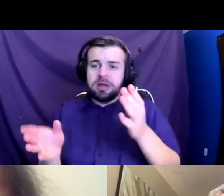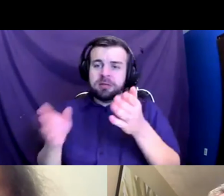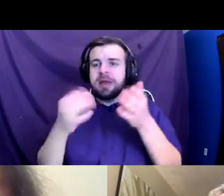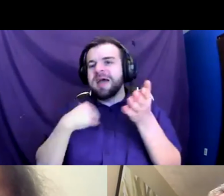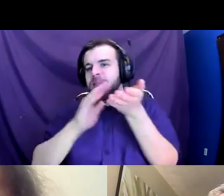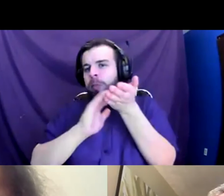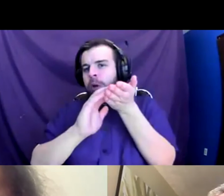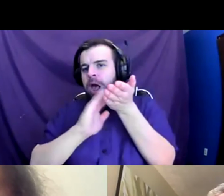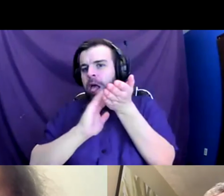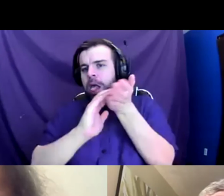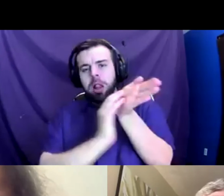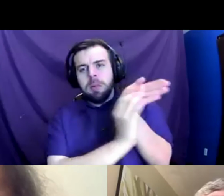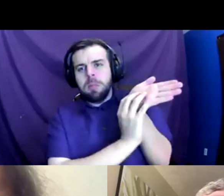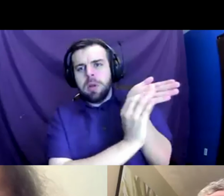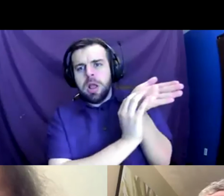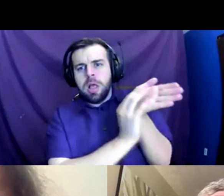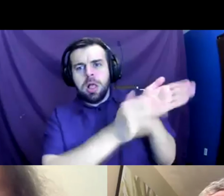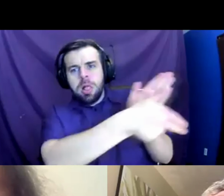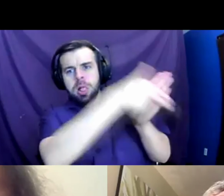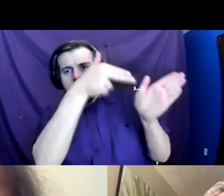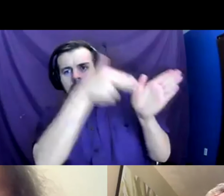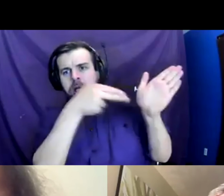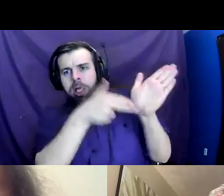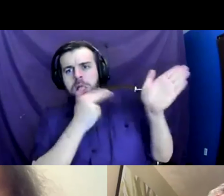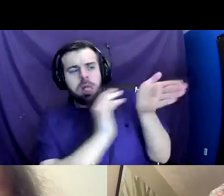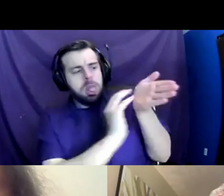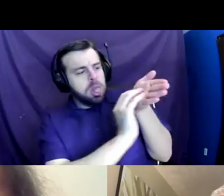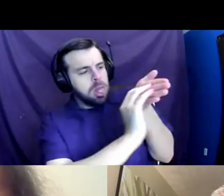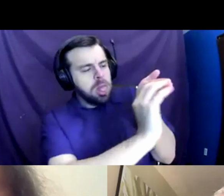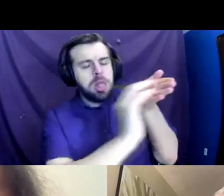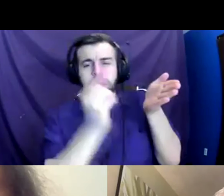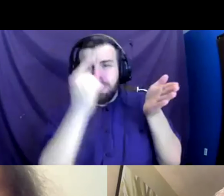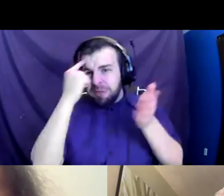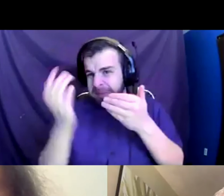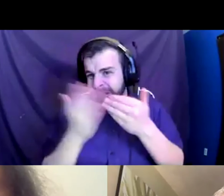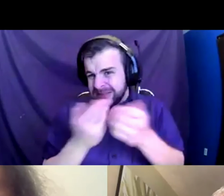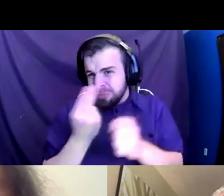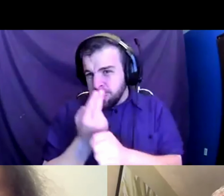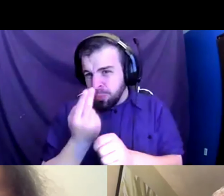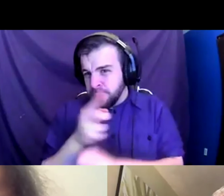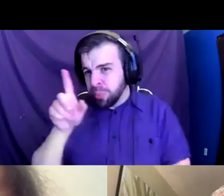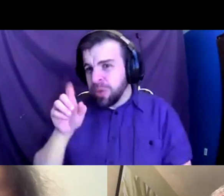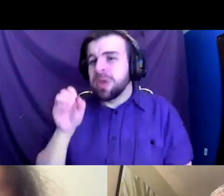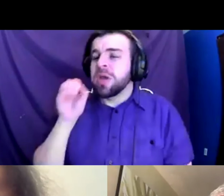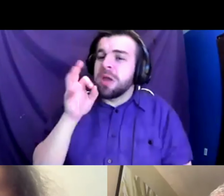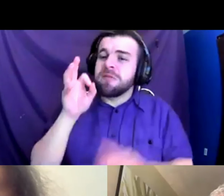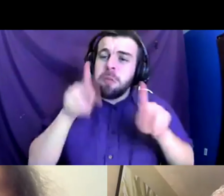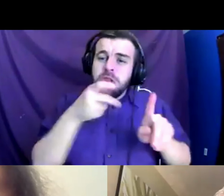if there oil in it? So somebody that is totally blind or has a limit